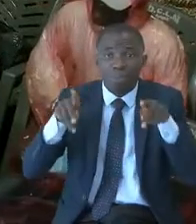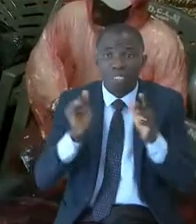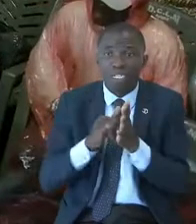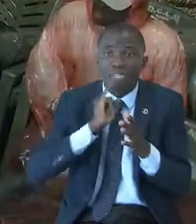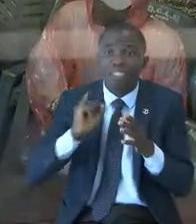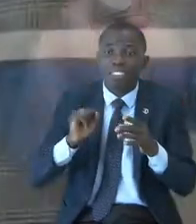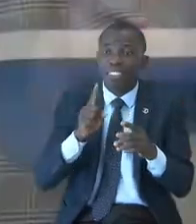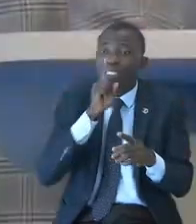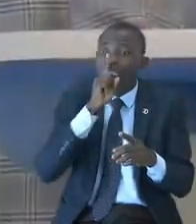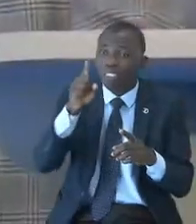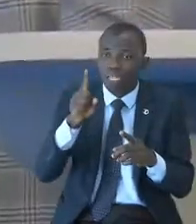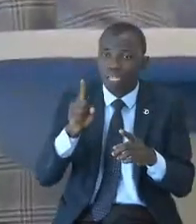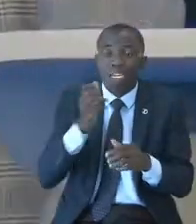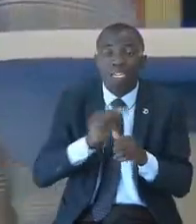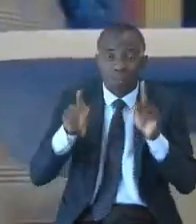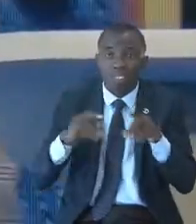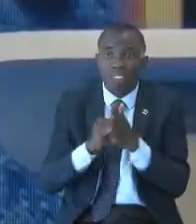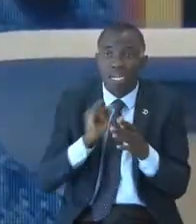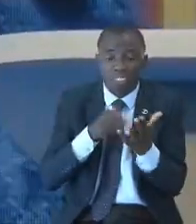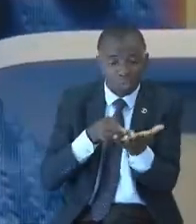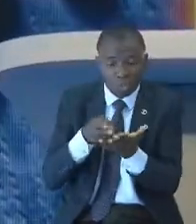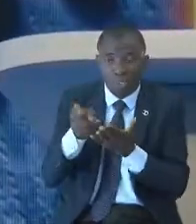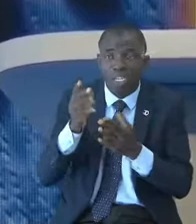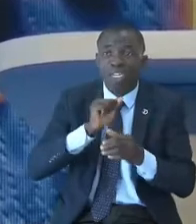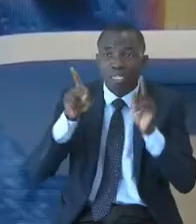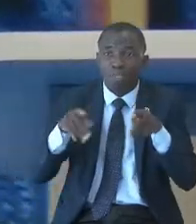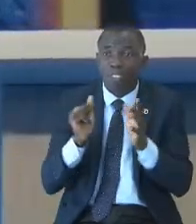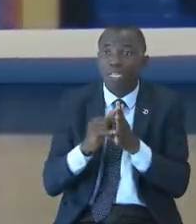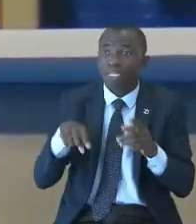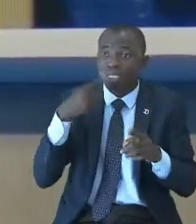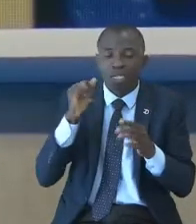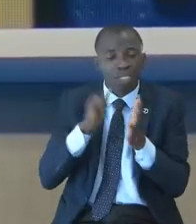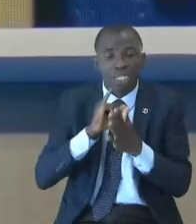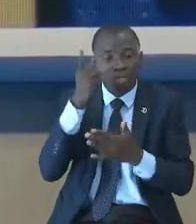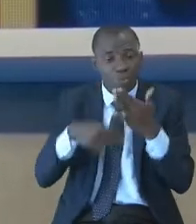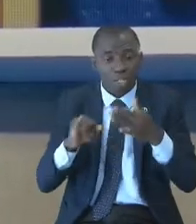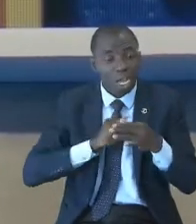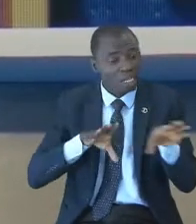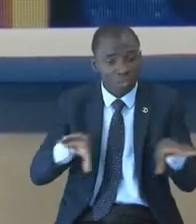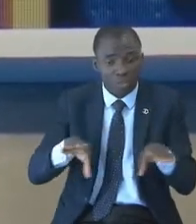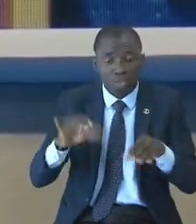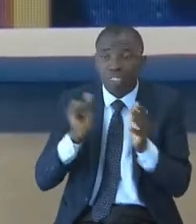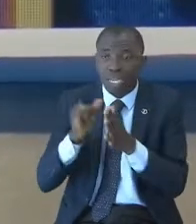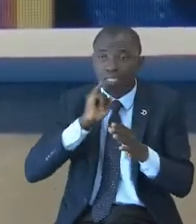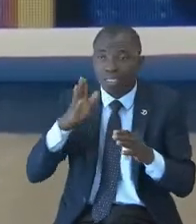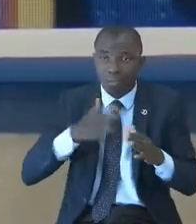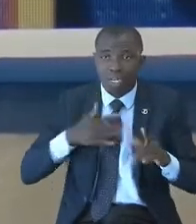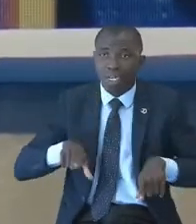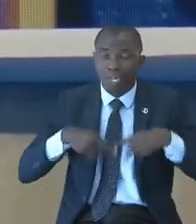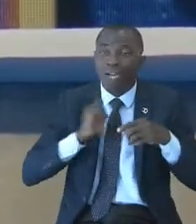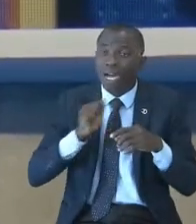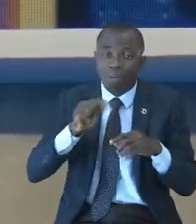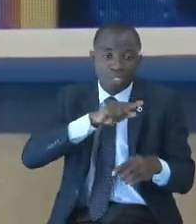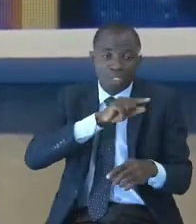a person who is honest, a person who says, that's what I've been doing, that's my life, I'm guilty,